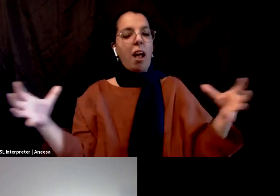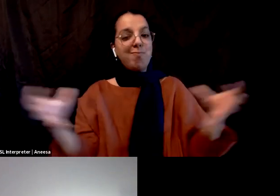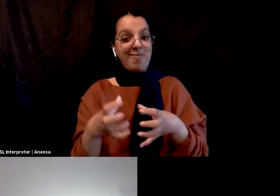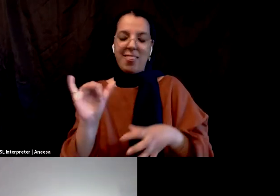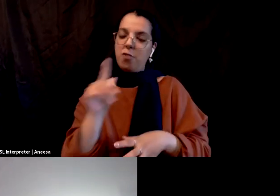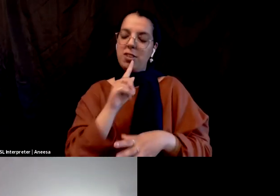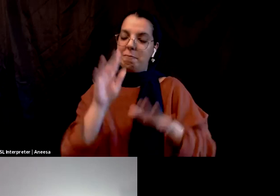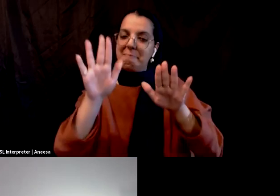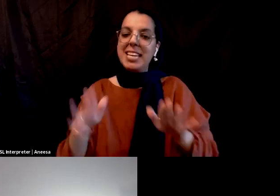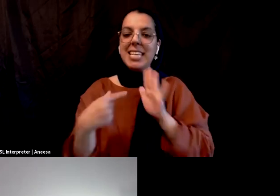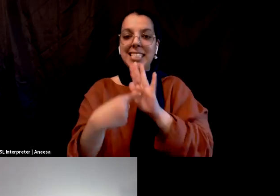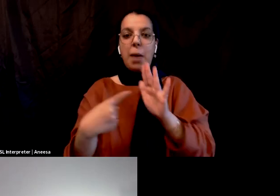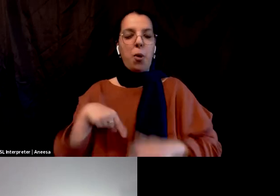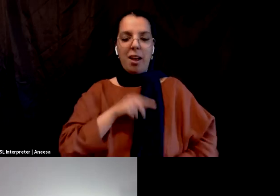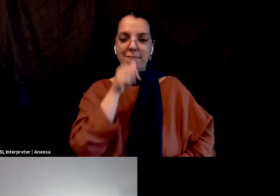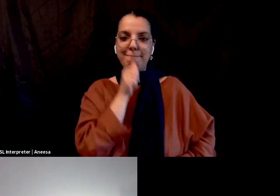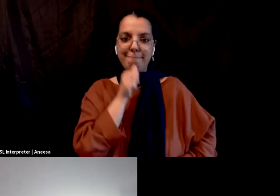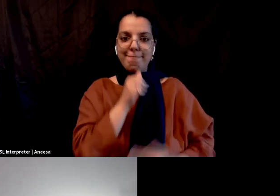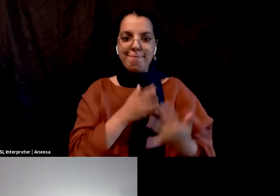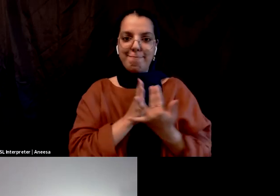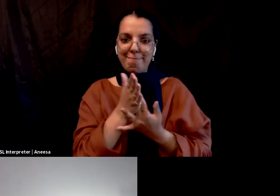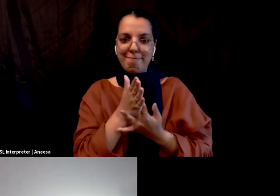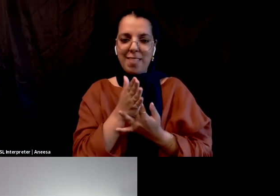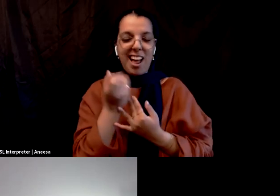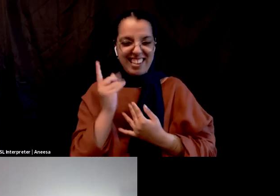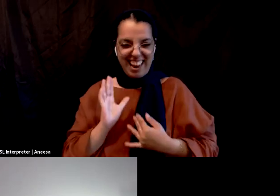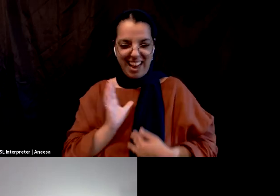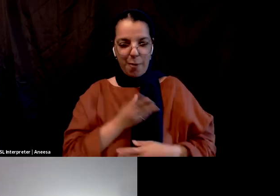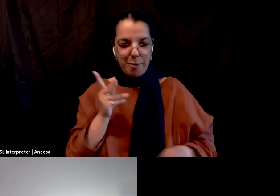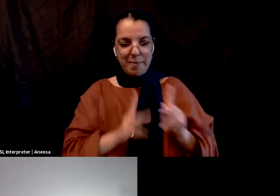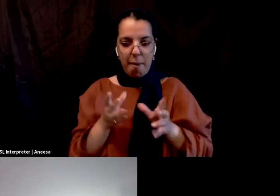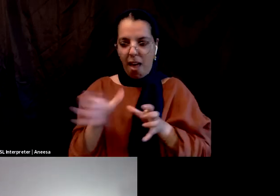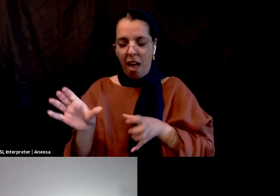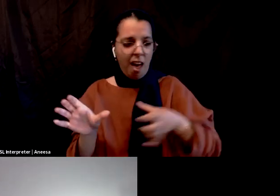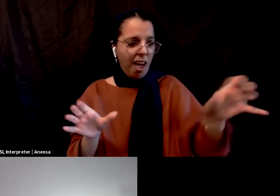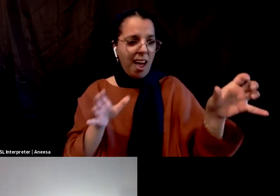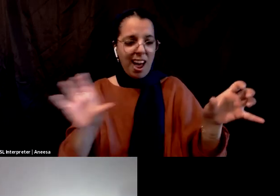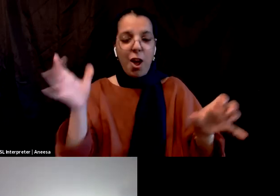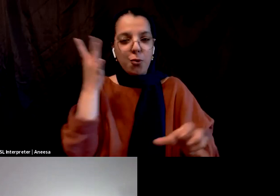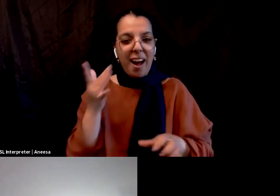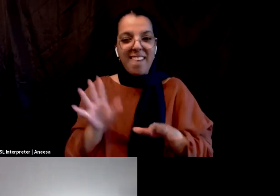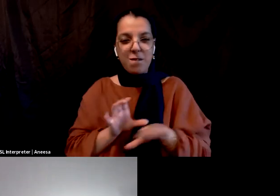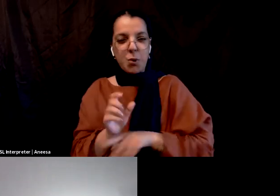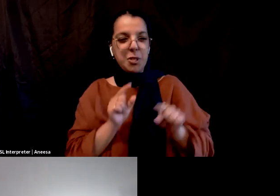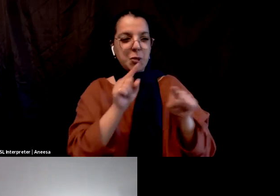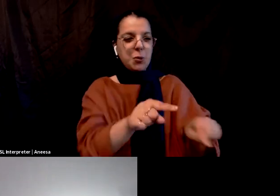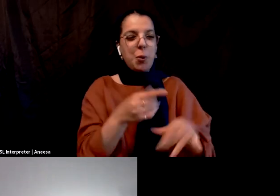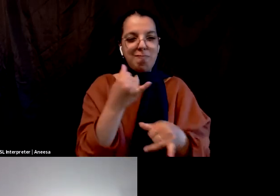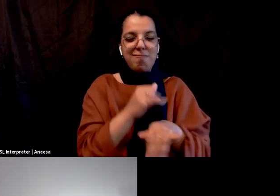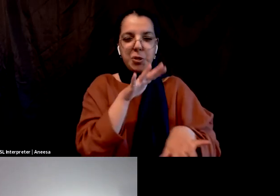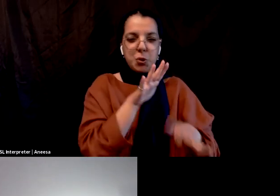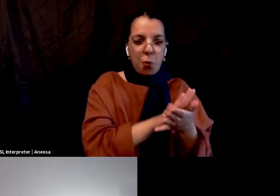been fragmented not only because of the reservation system, but also because of the loss of language and